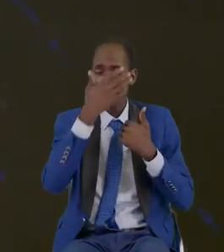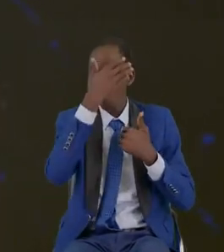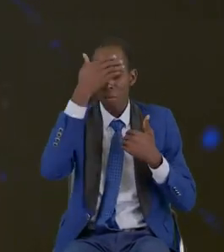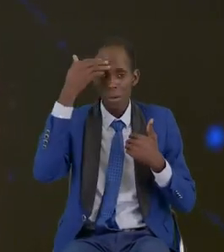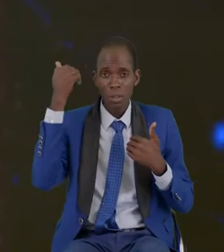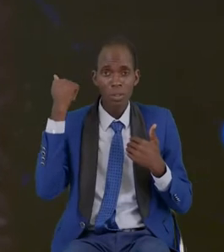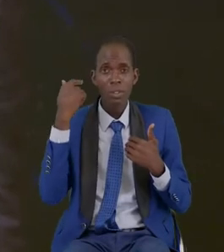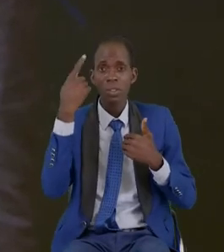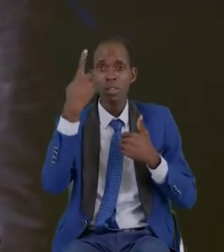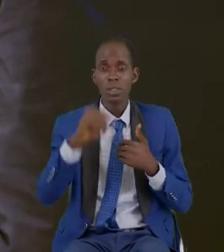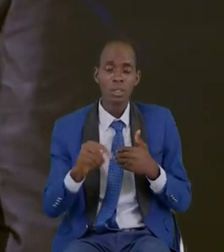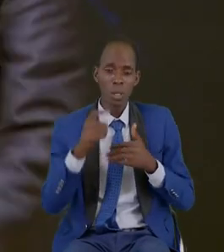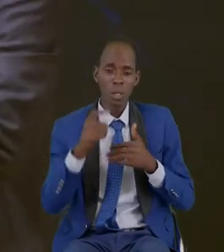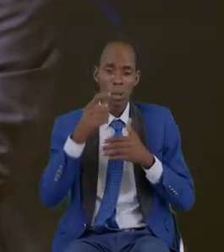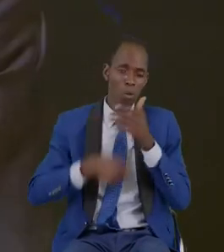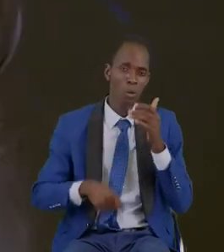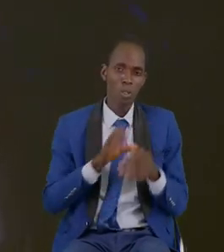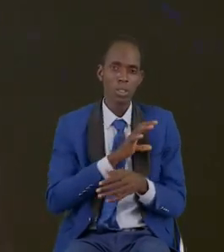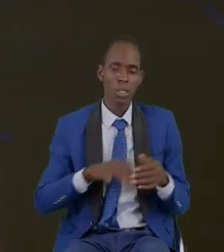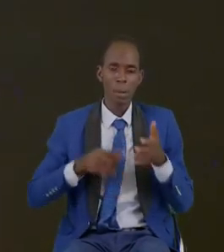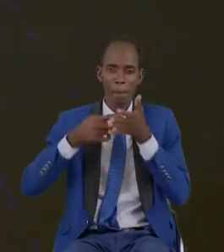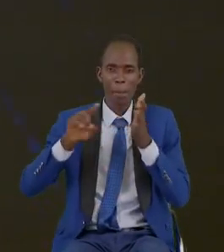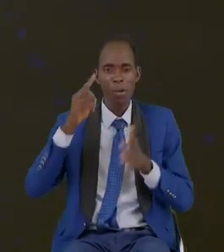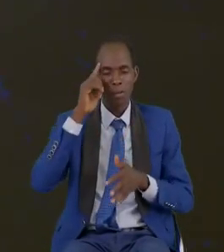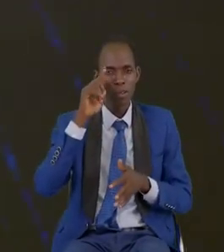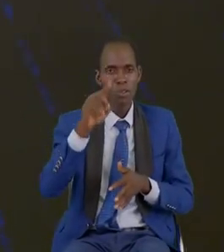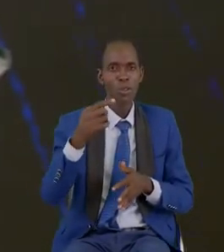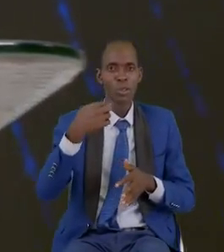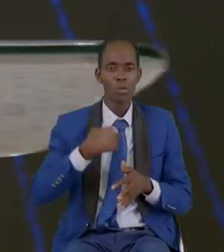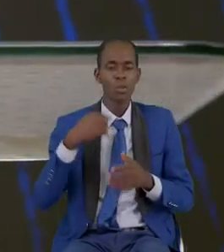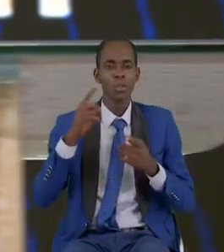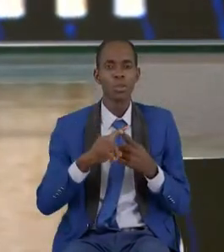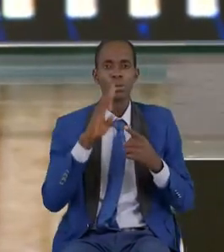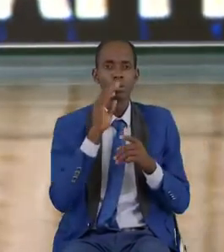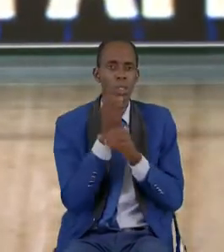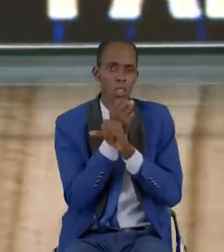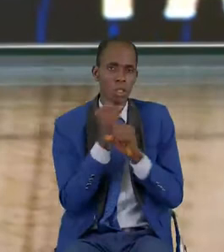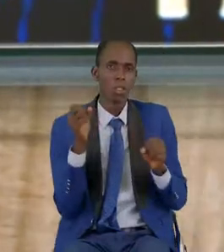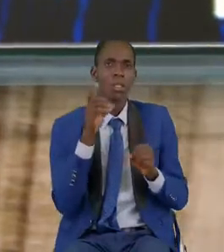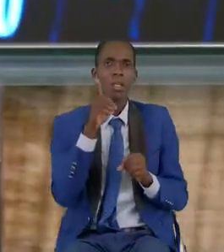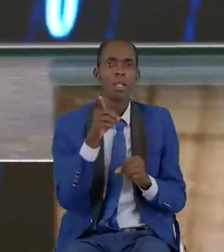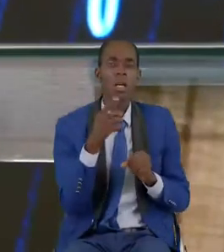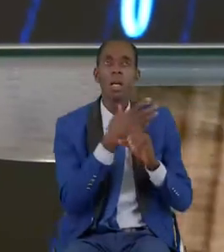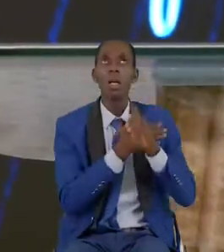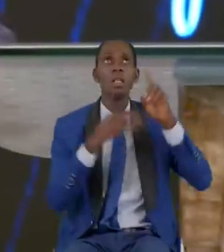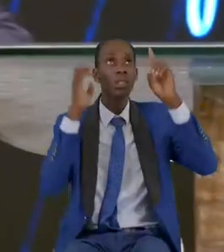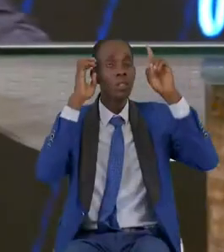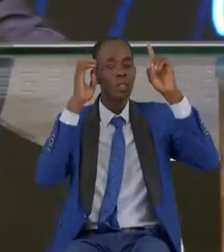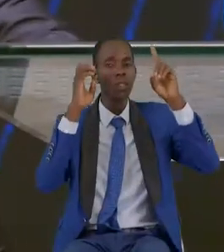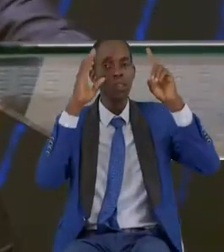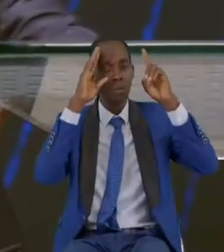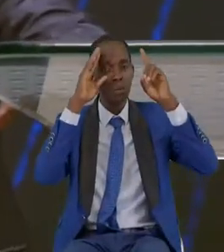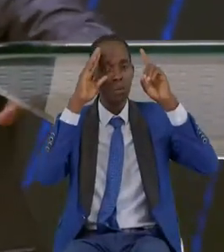price Christ paid for you to get saved? And then he sends you on an errand and he